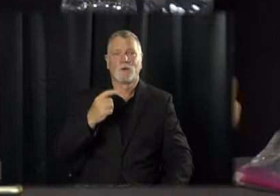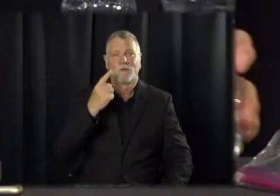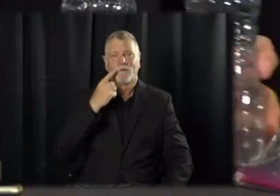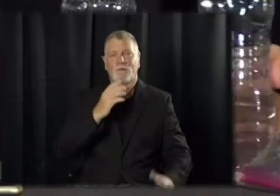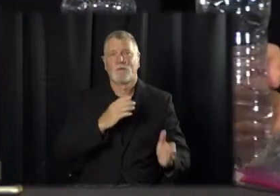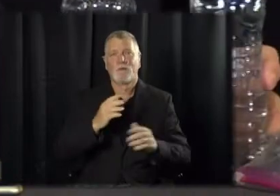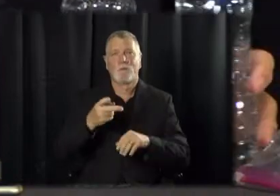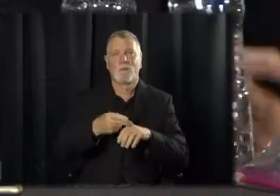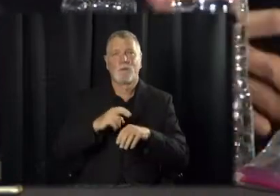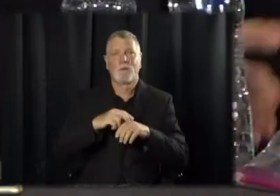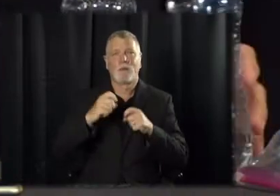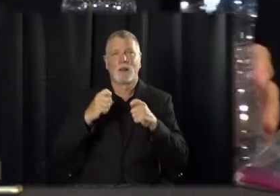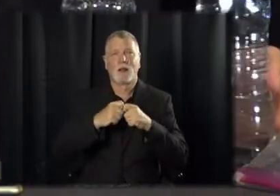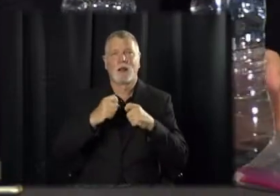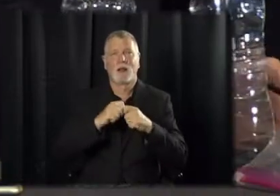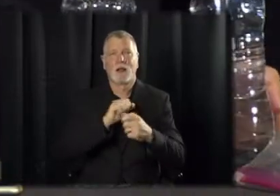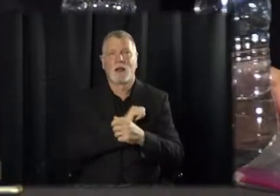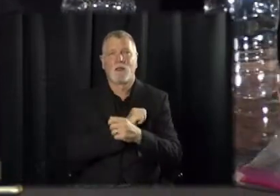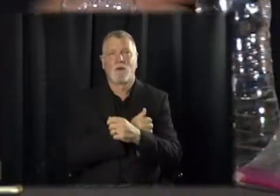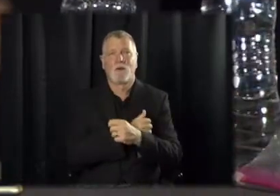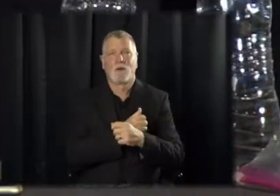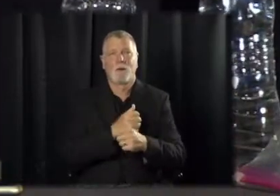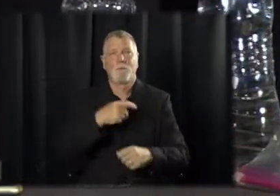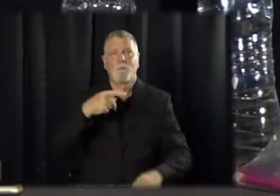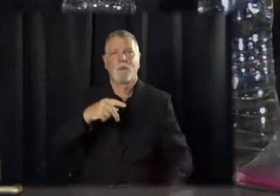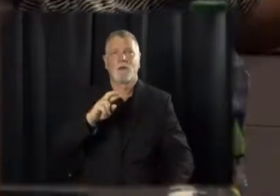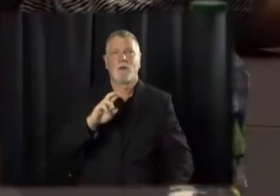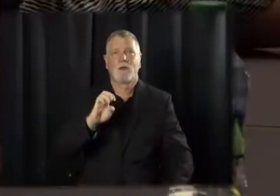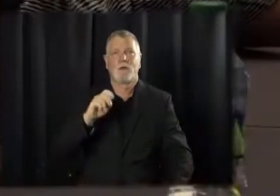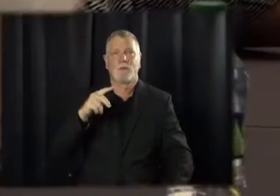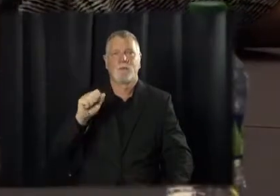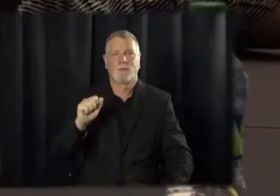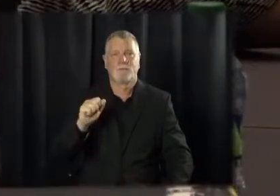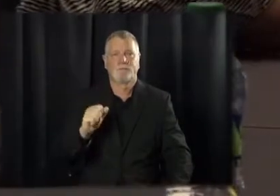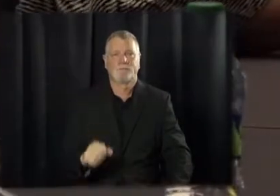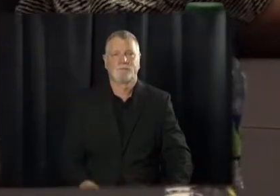for the Puerto Rico Electric Power Authority, better known as Prepa.